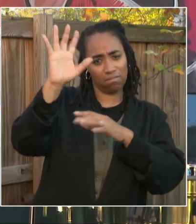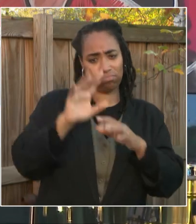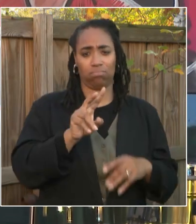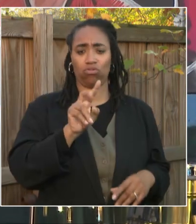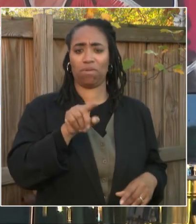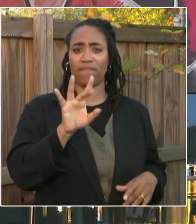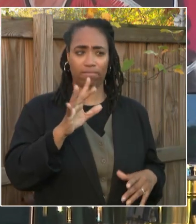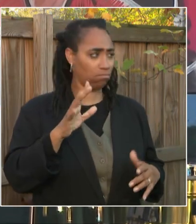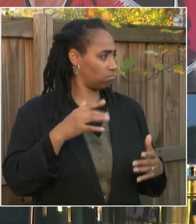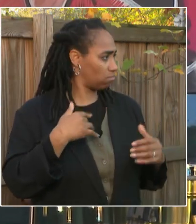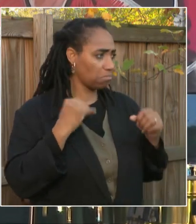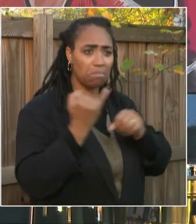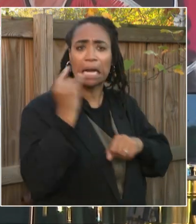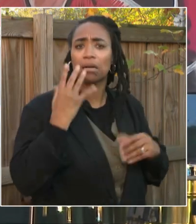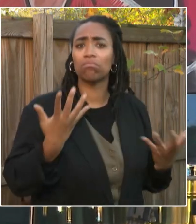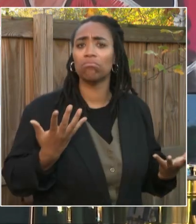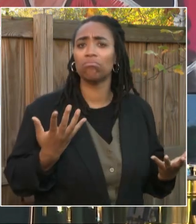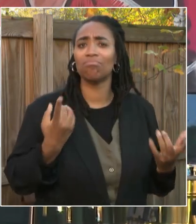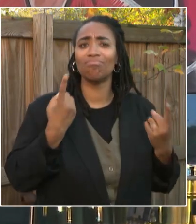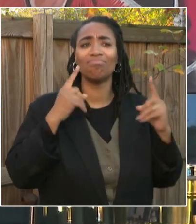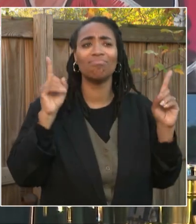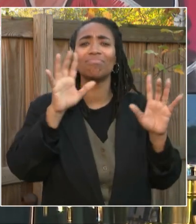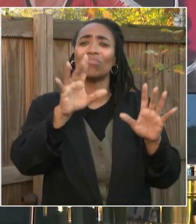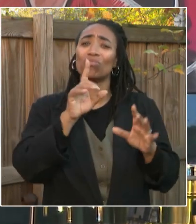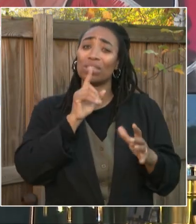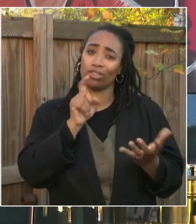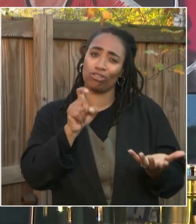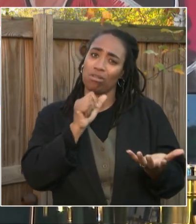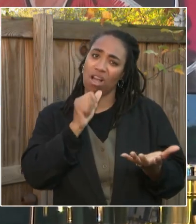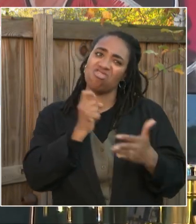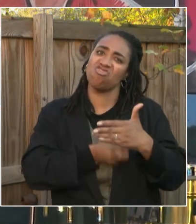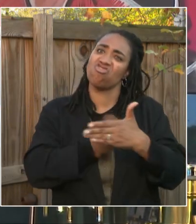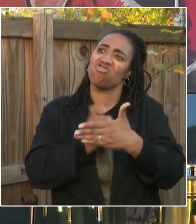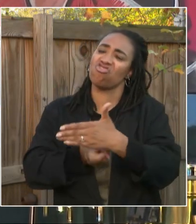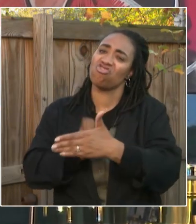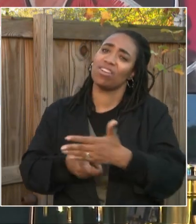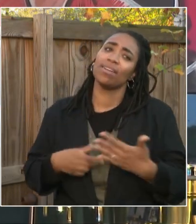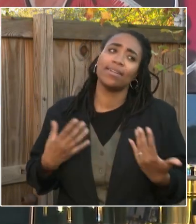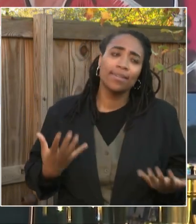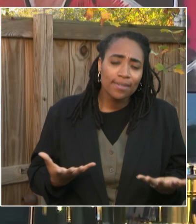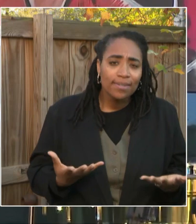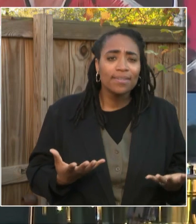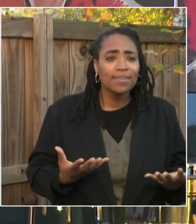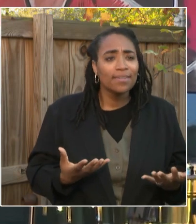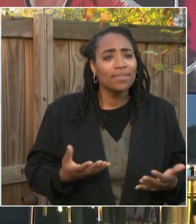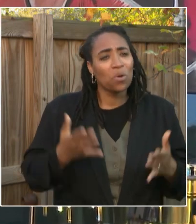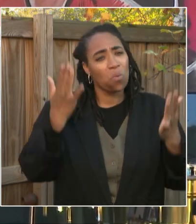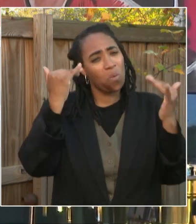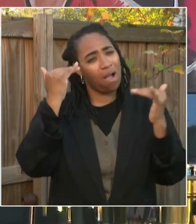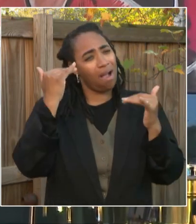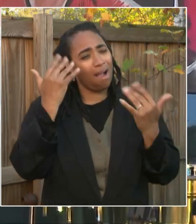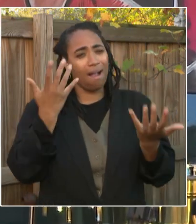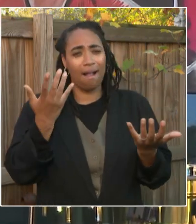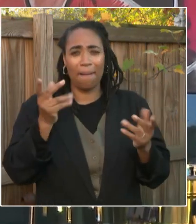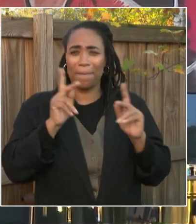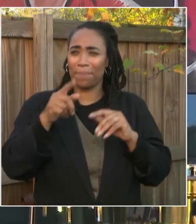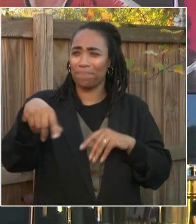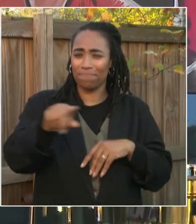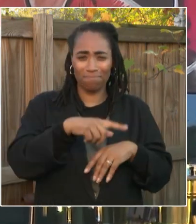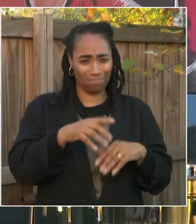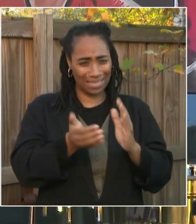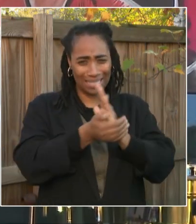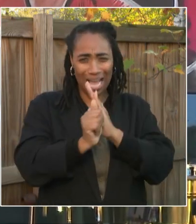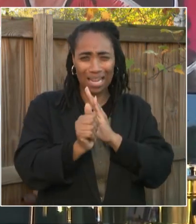And it shouldn't be like that, though, y'all. Why is it that the people who have the most talent, the people who put the work